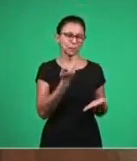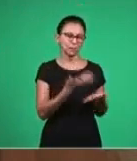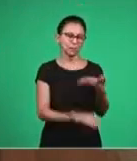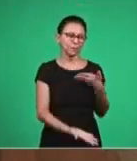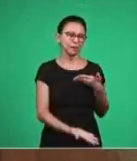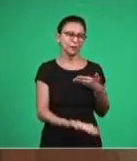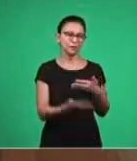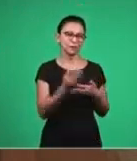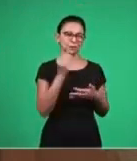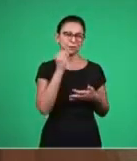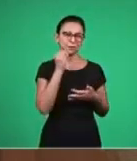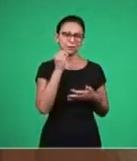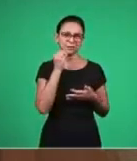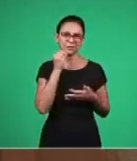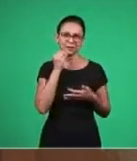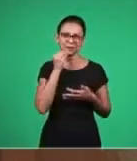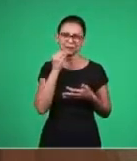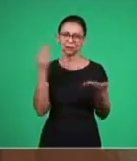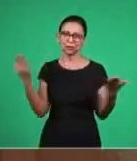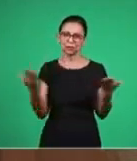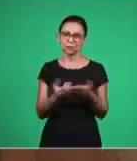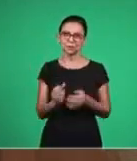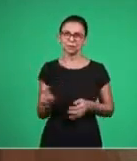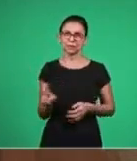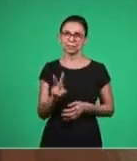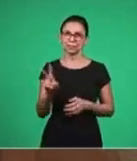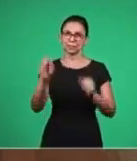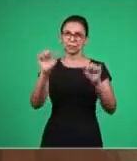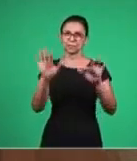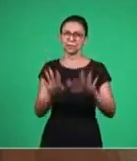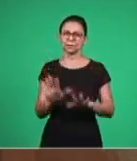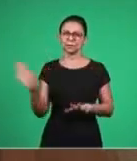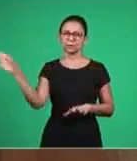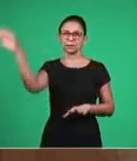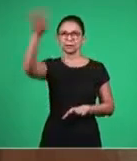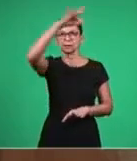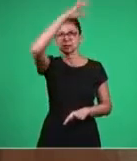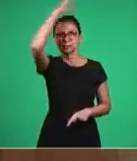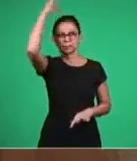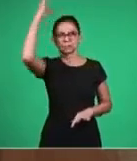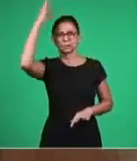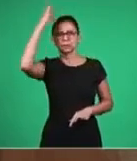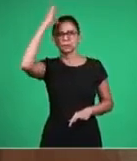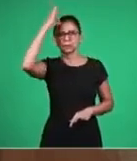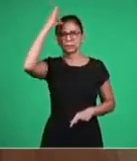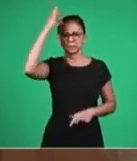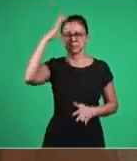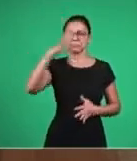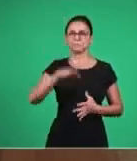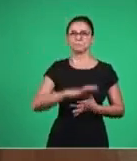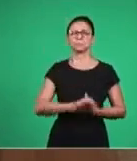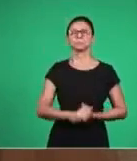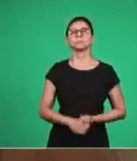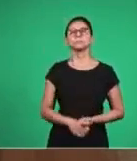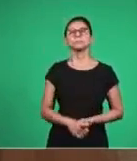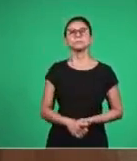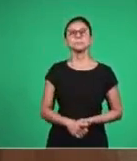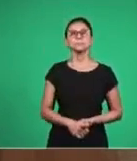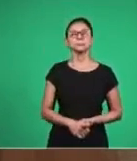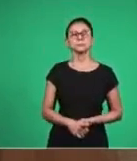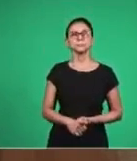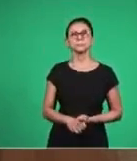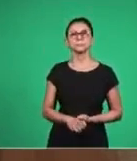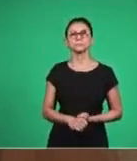have made value of this blessing of the Holy Spirit, those that have made value to it, should